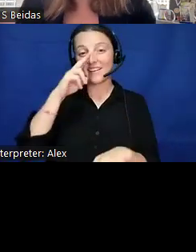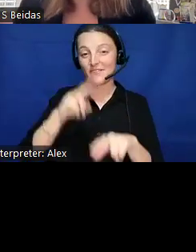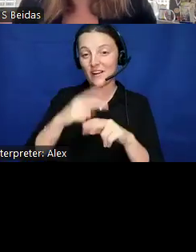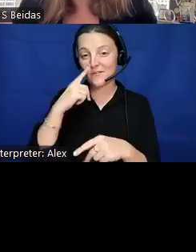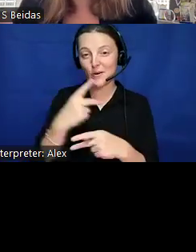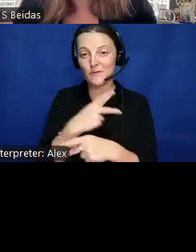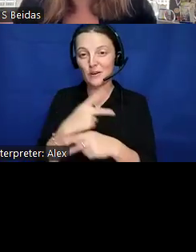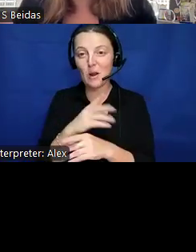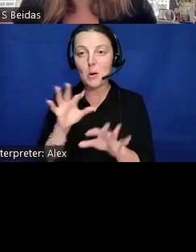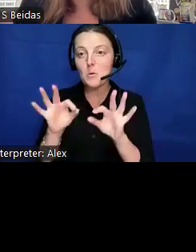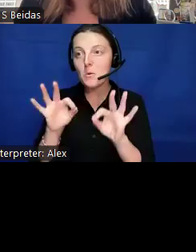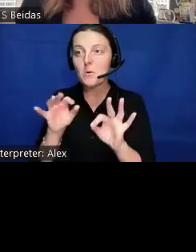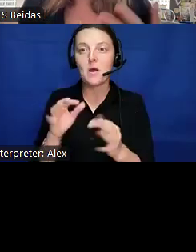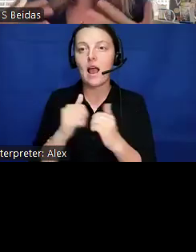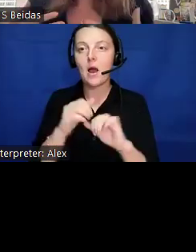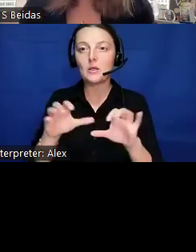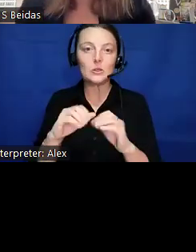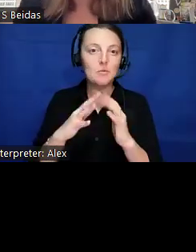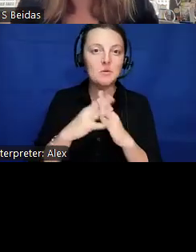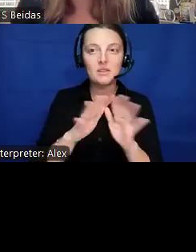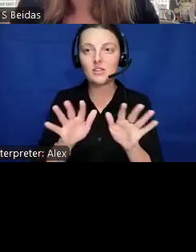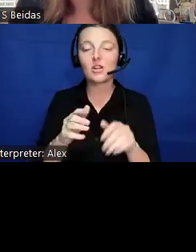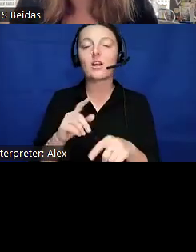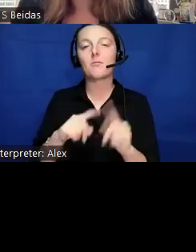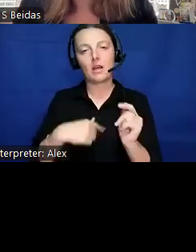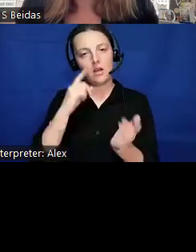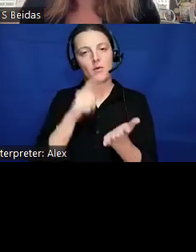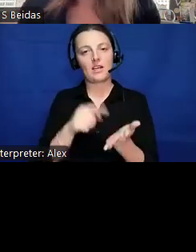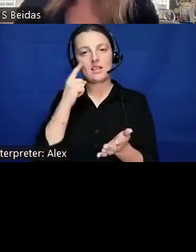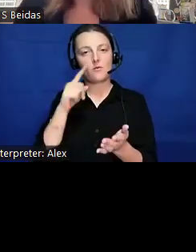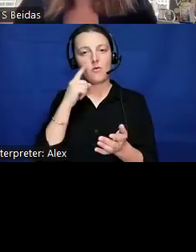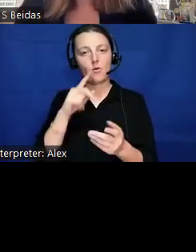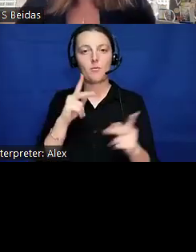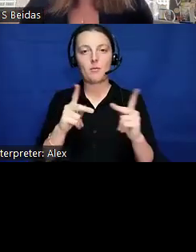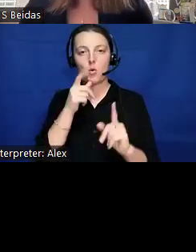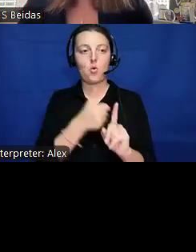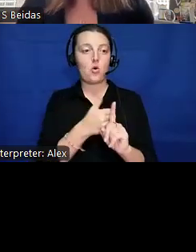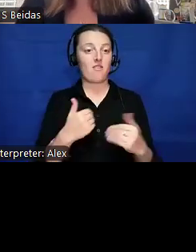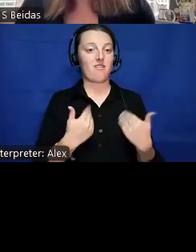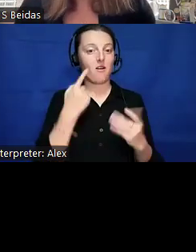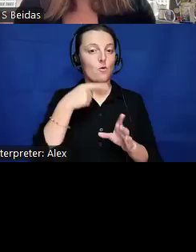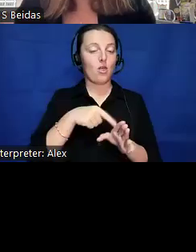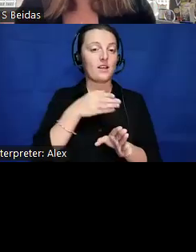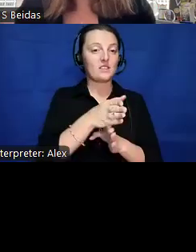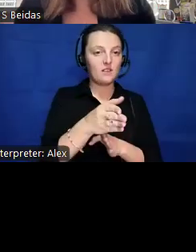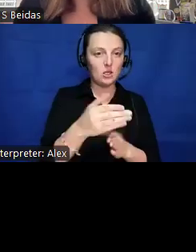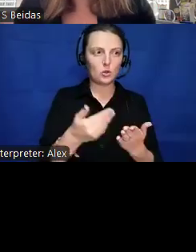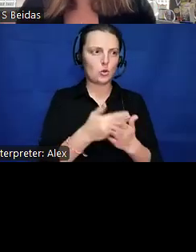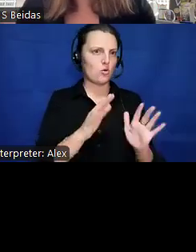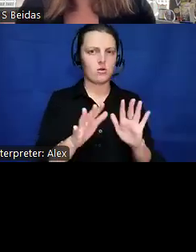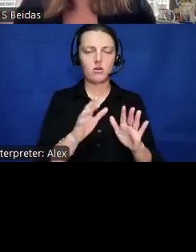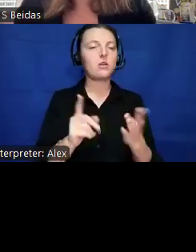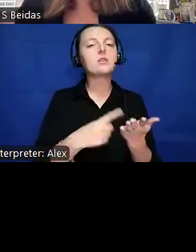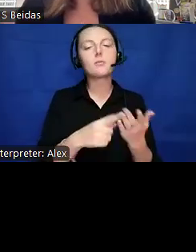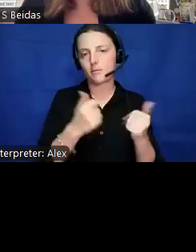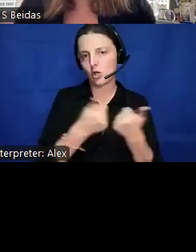and finding how to do implementation. But I recognize for folks who are newer to the field, it can sometimes be challenging. All right,